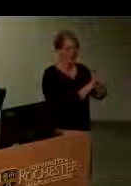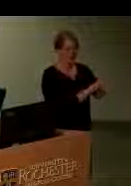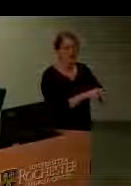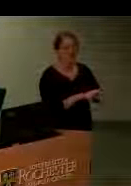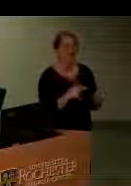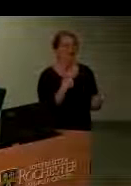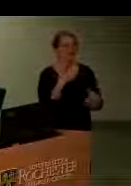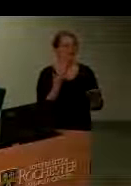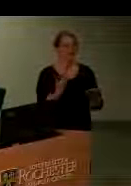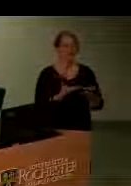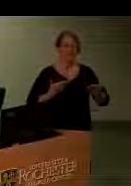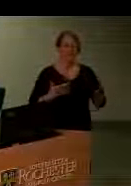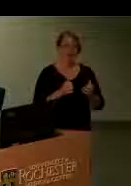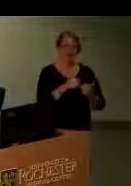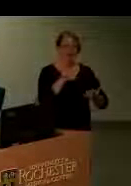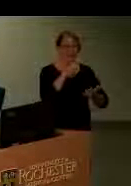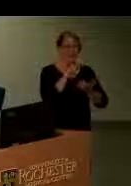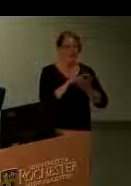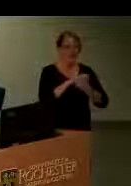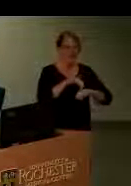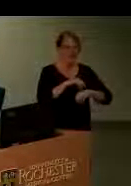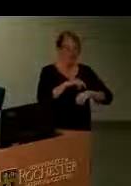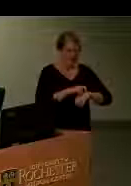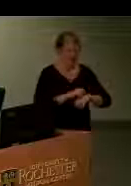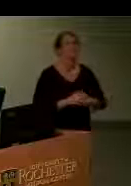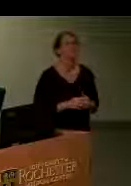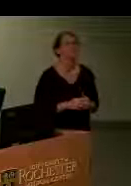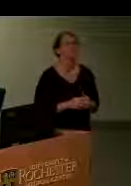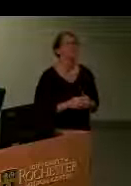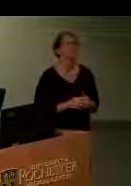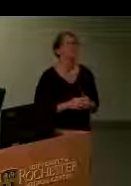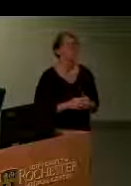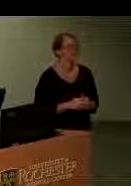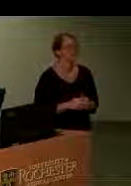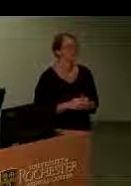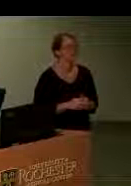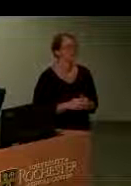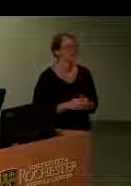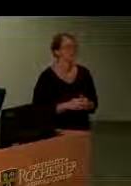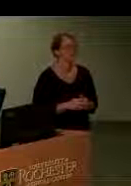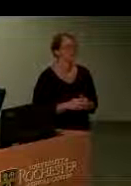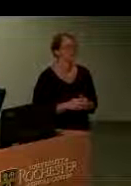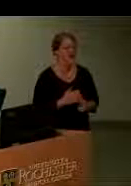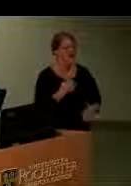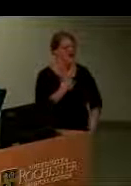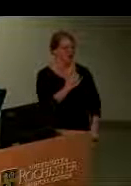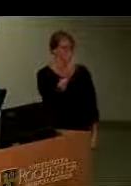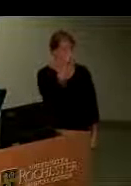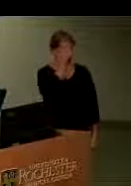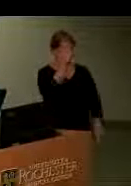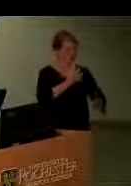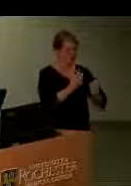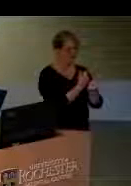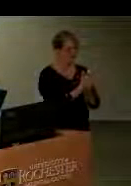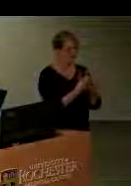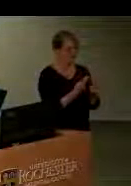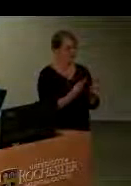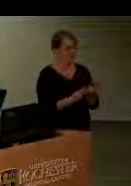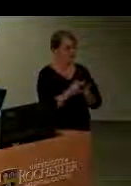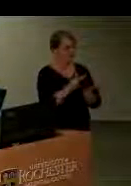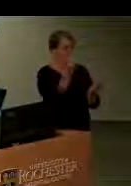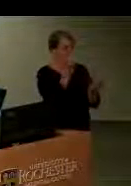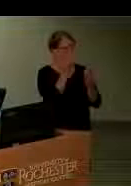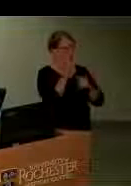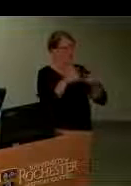here with my wife at the time, and I knew that everything people told me about